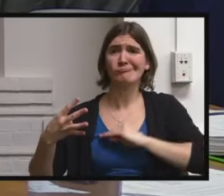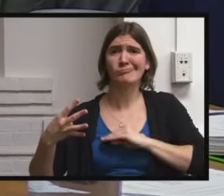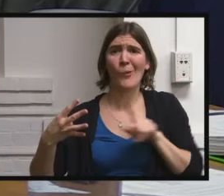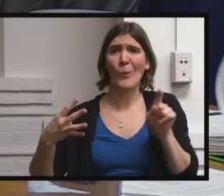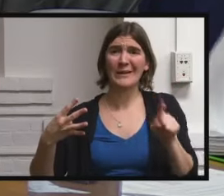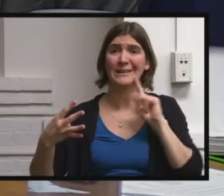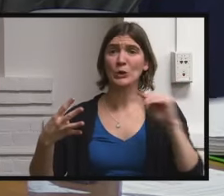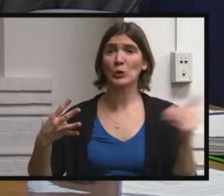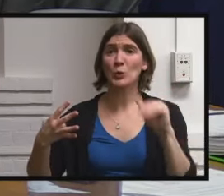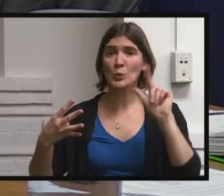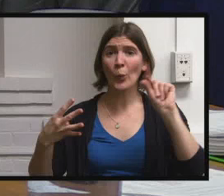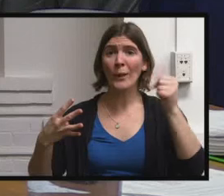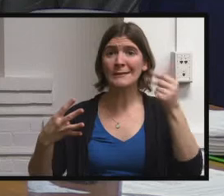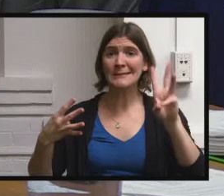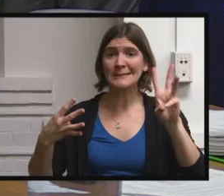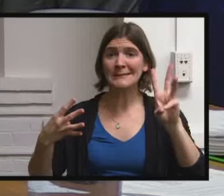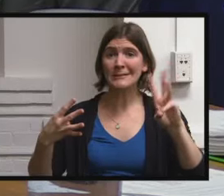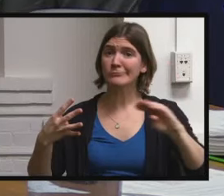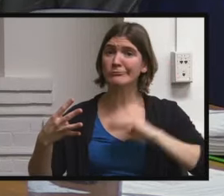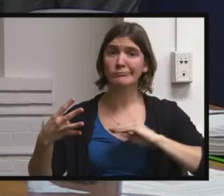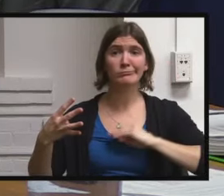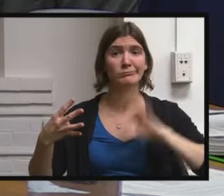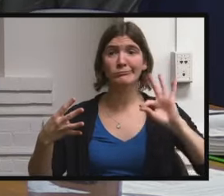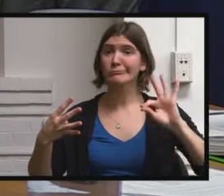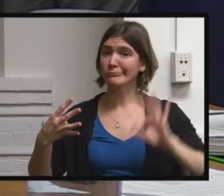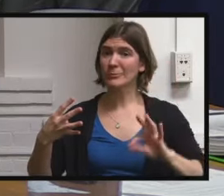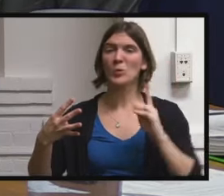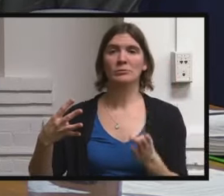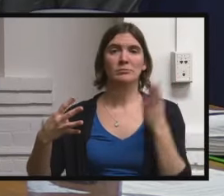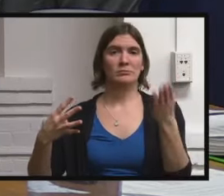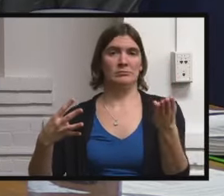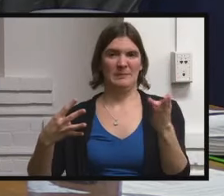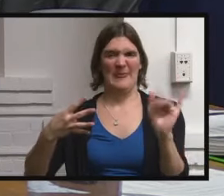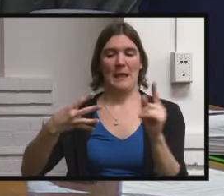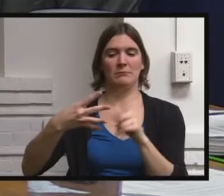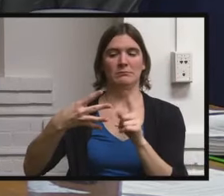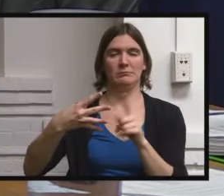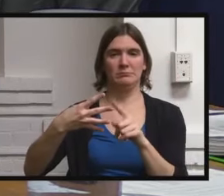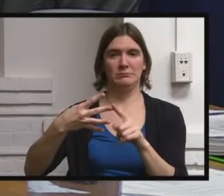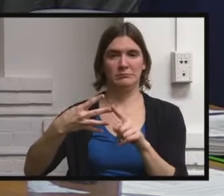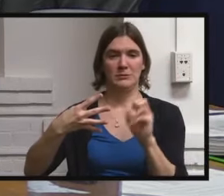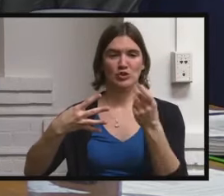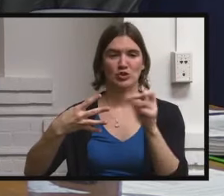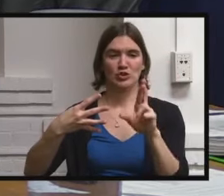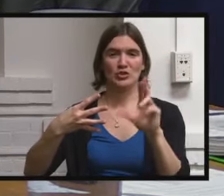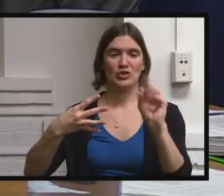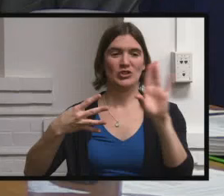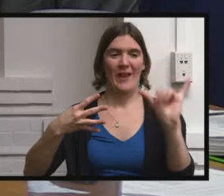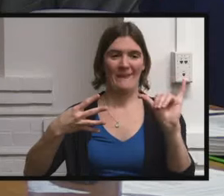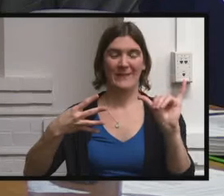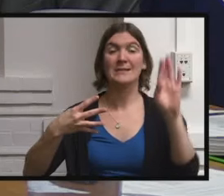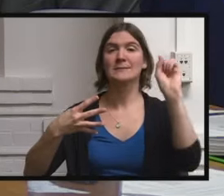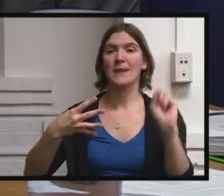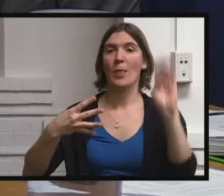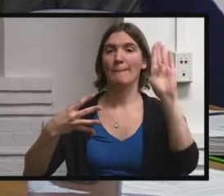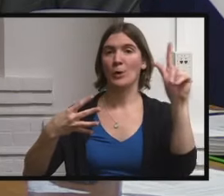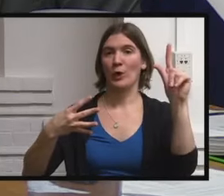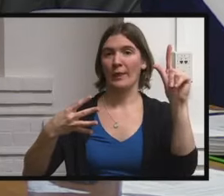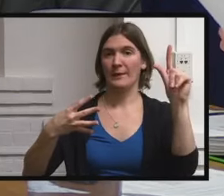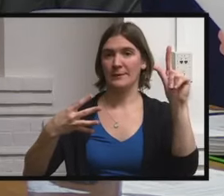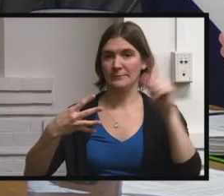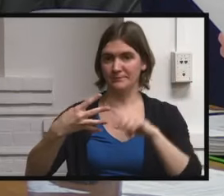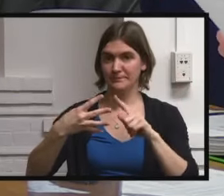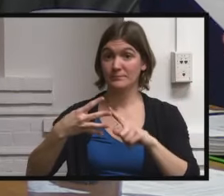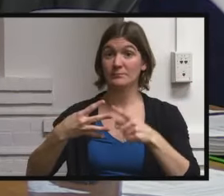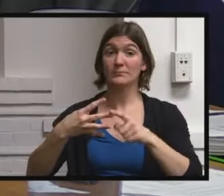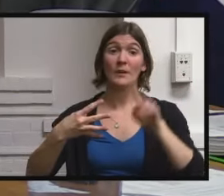vehicle. Met all of our bid requirements, so we recommend the award of that purchase to Shearer Chevrolet of